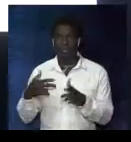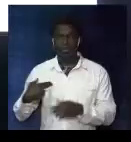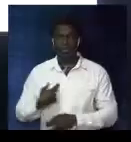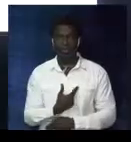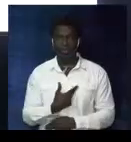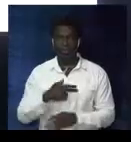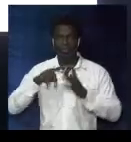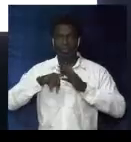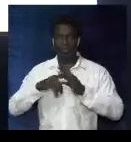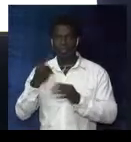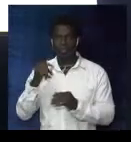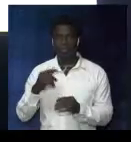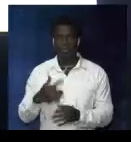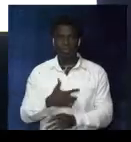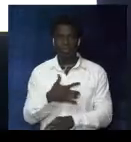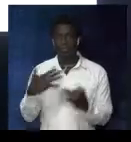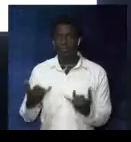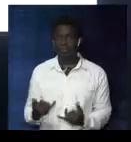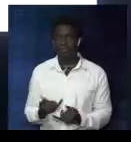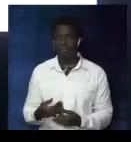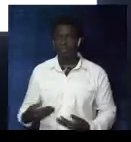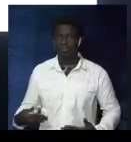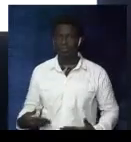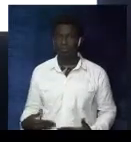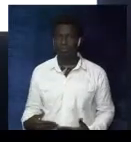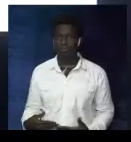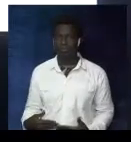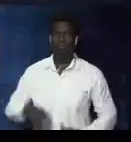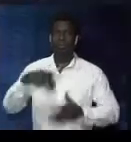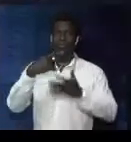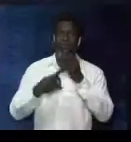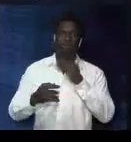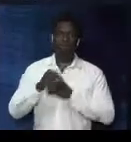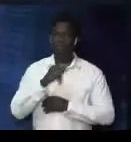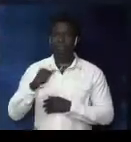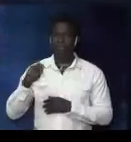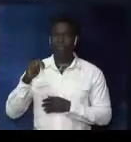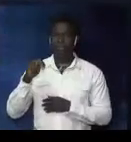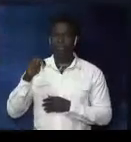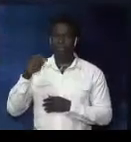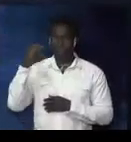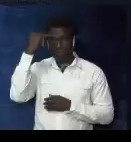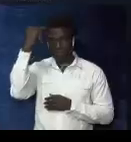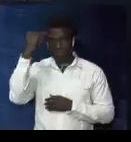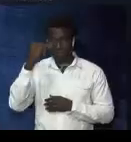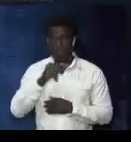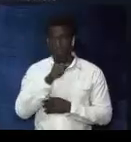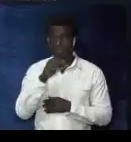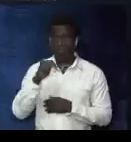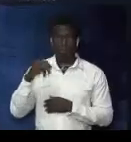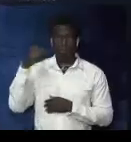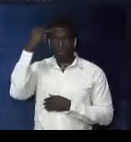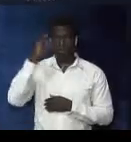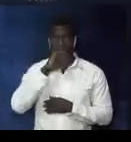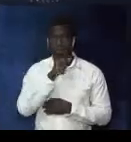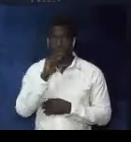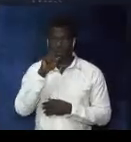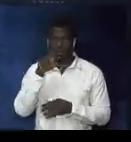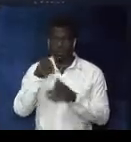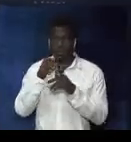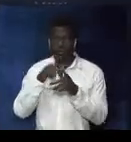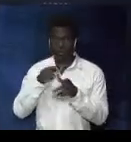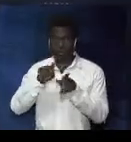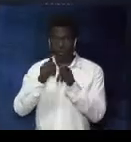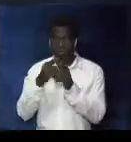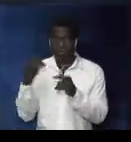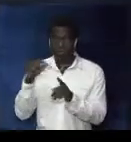Let's start the lesson now. The introduction. What is an idiom? An idiom is a phrase